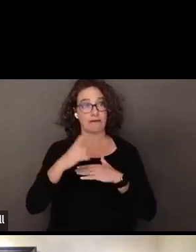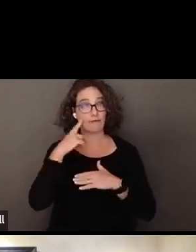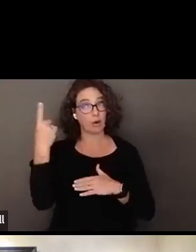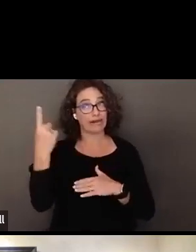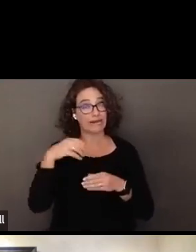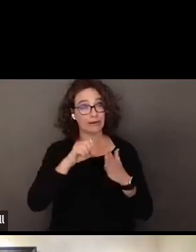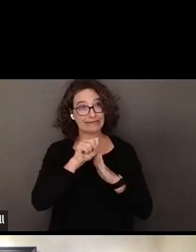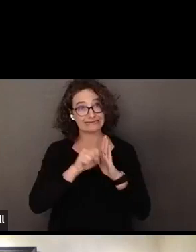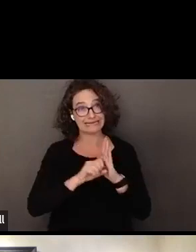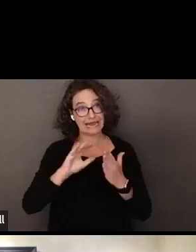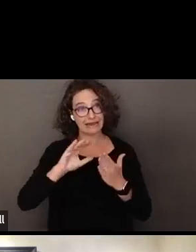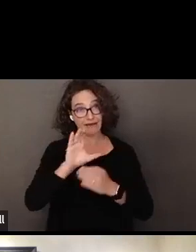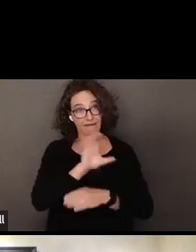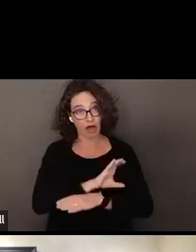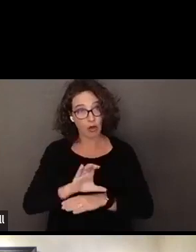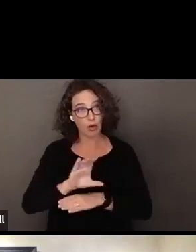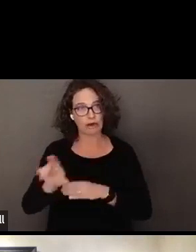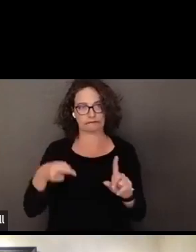specifically targeting